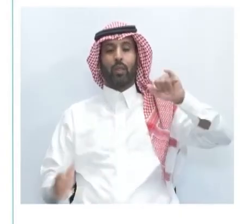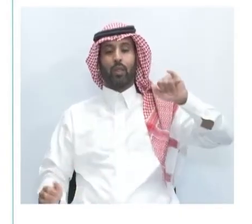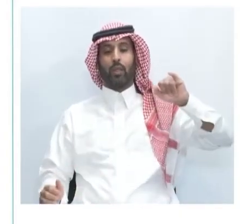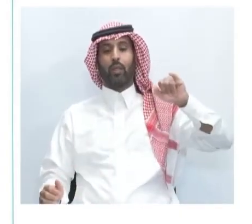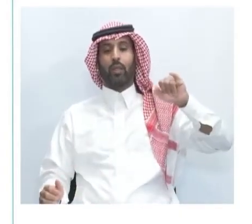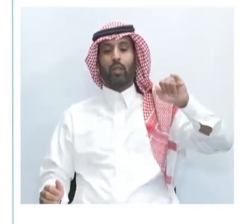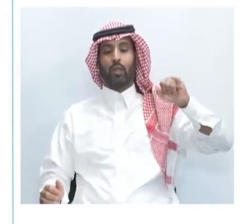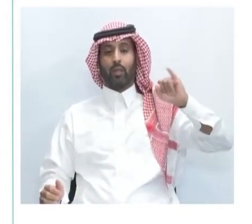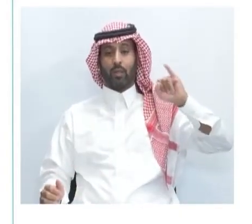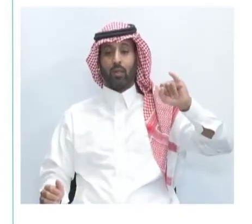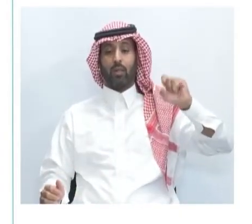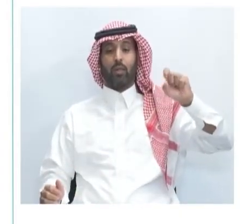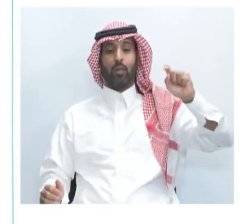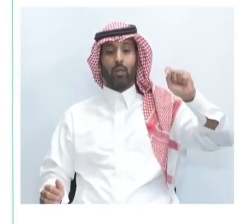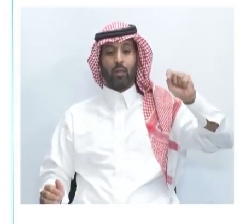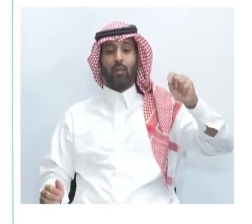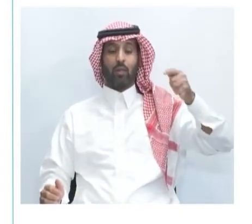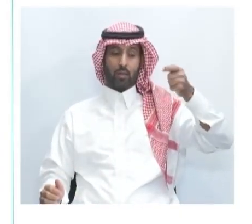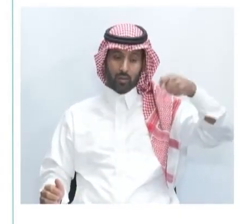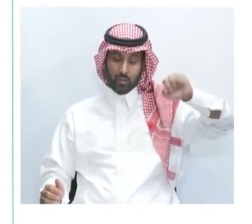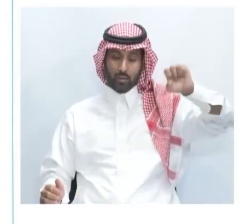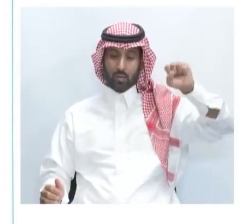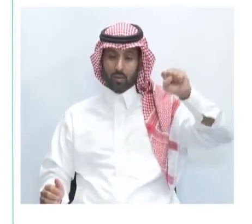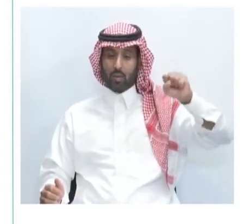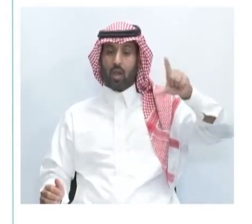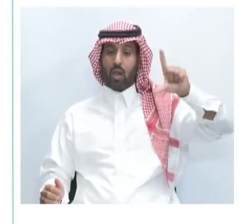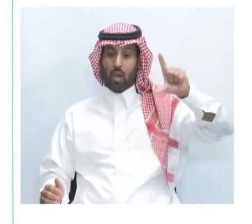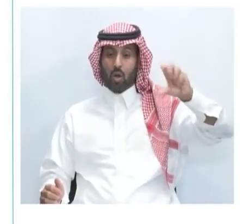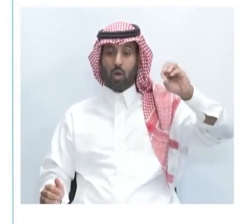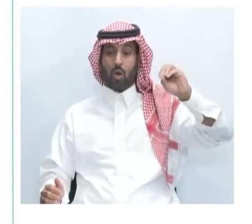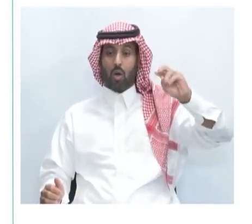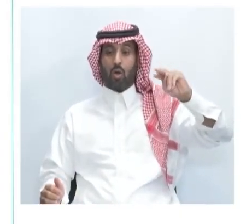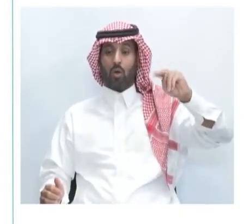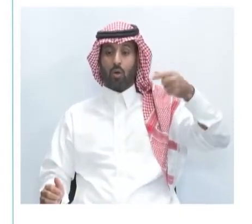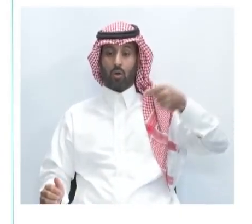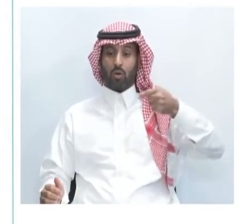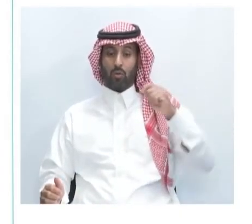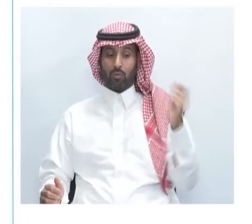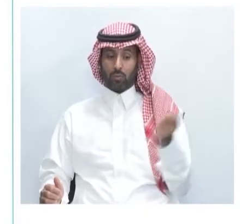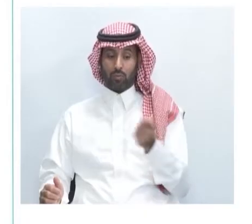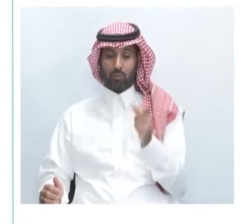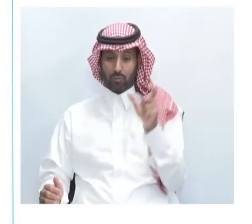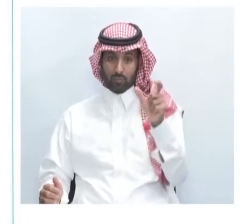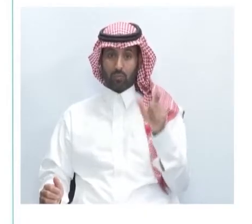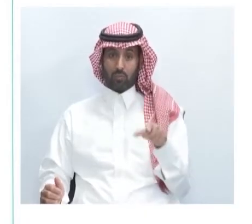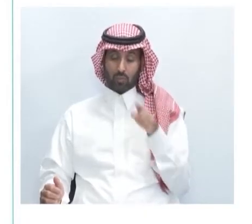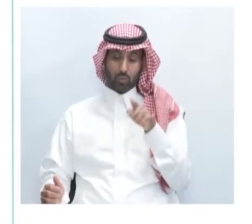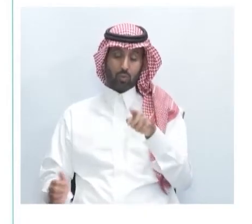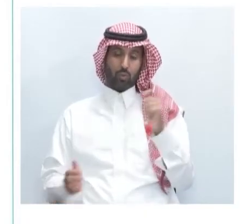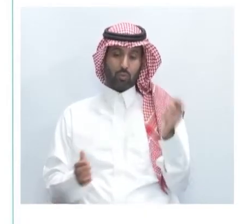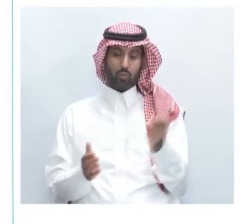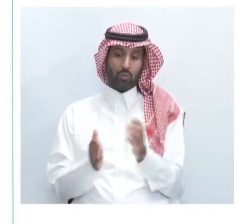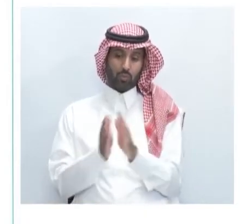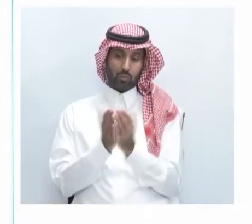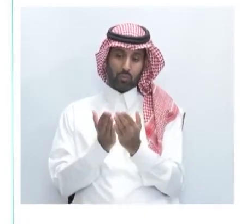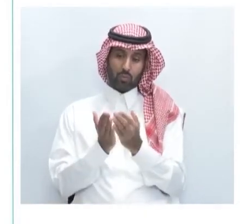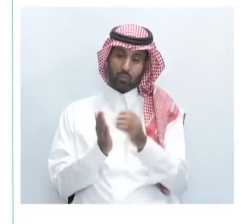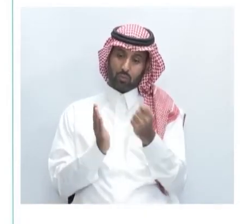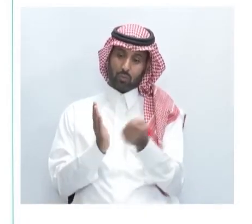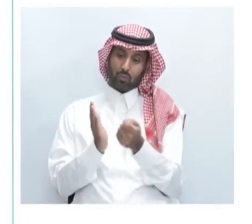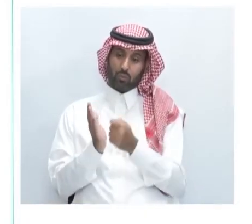what we will do now, we will trace. We will what? Trace. Use your pen or pencil and trace the word here. So